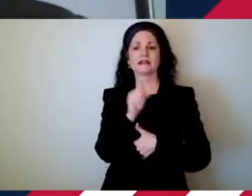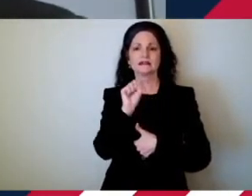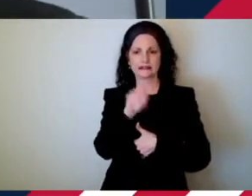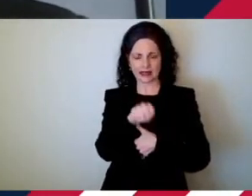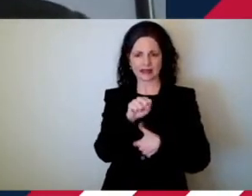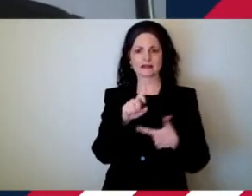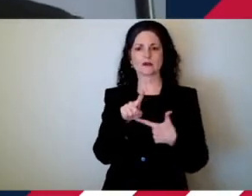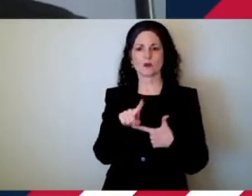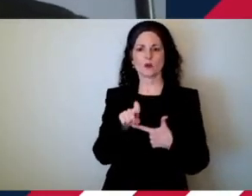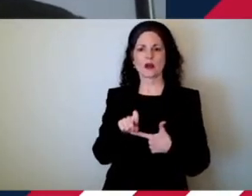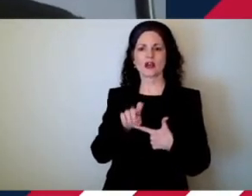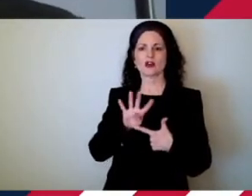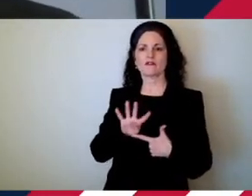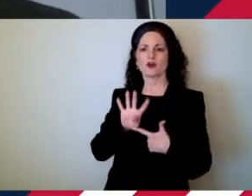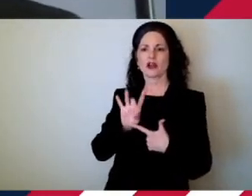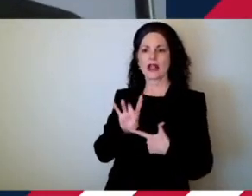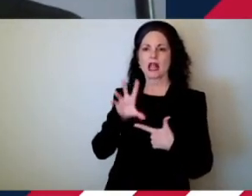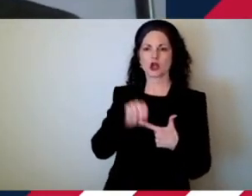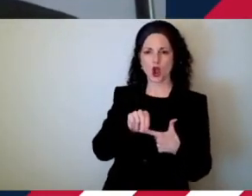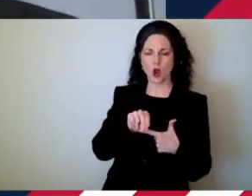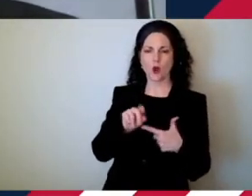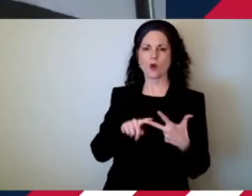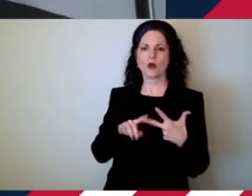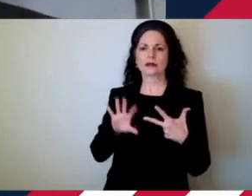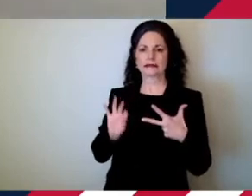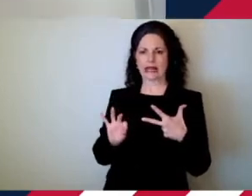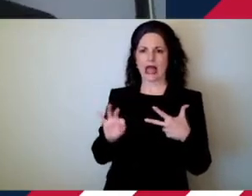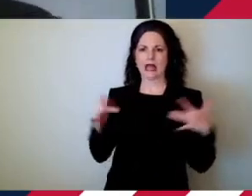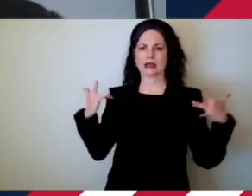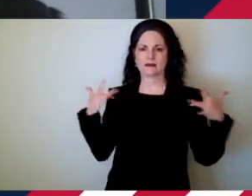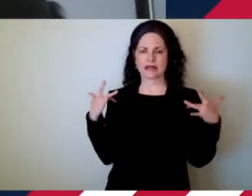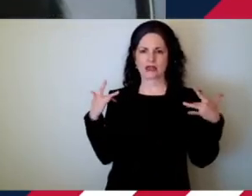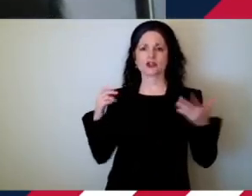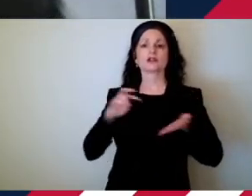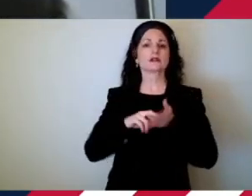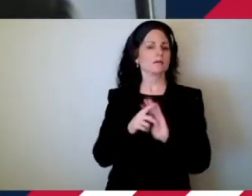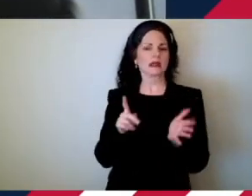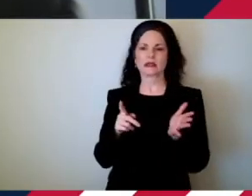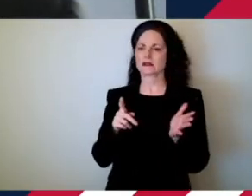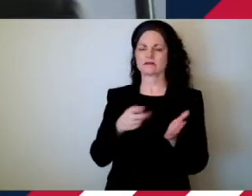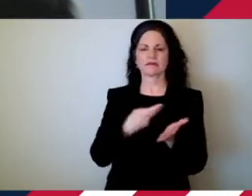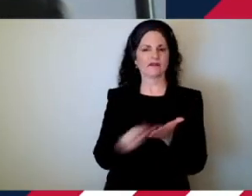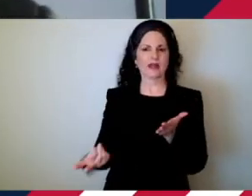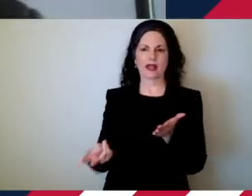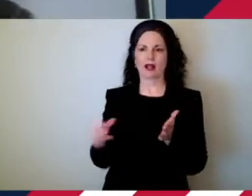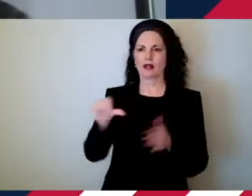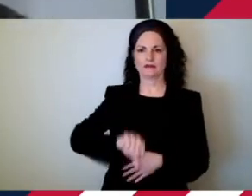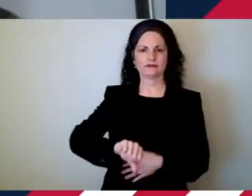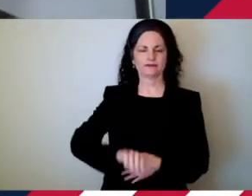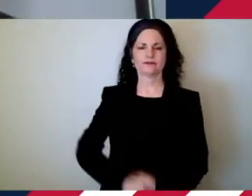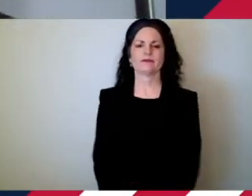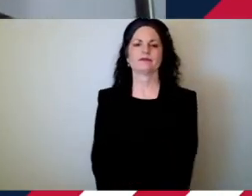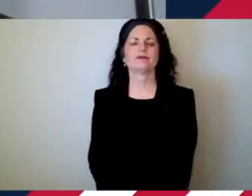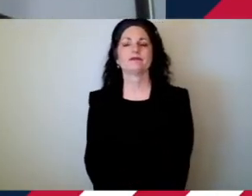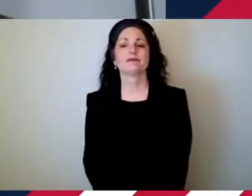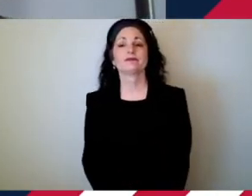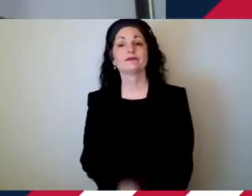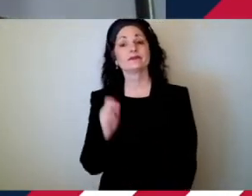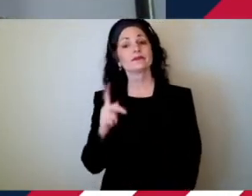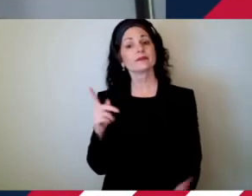148 against, 9 abstentions. The proposal is not adopted. The next